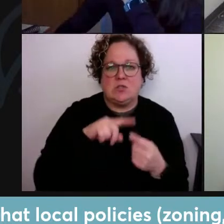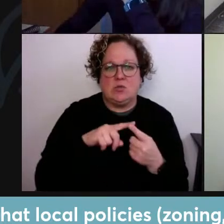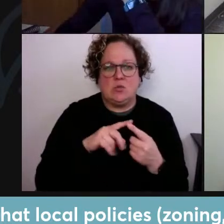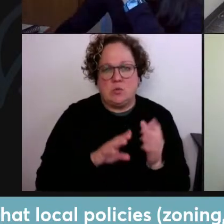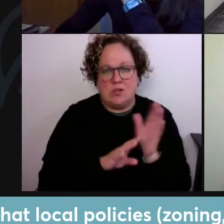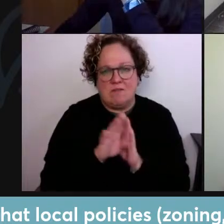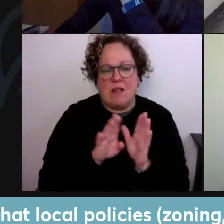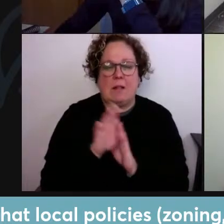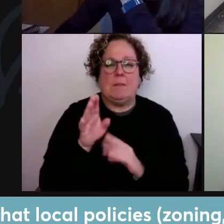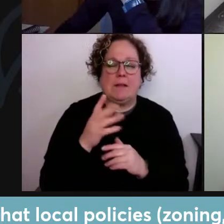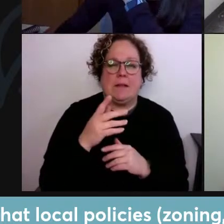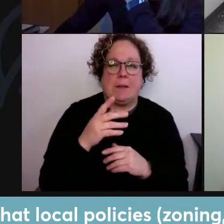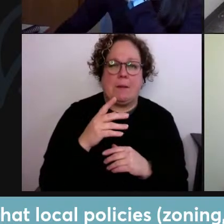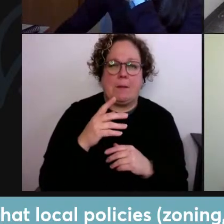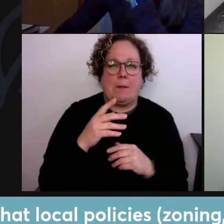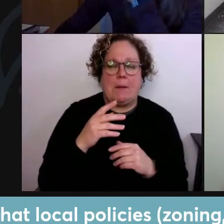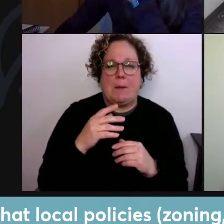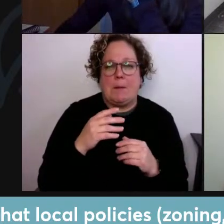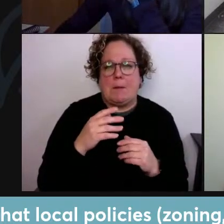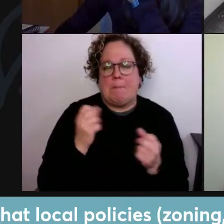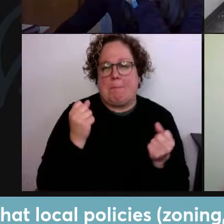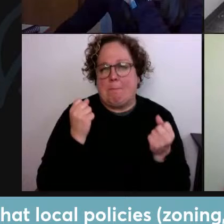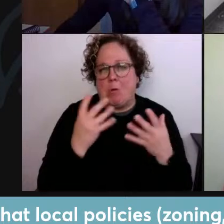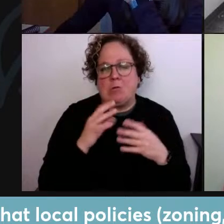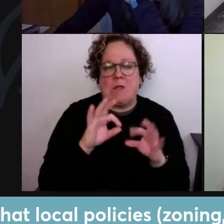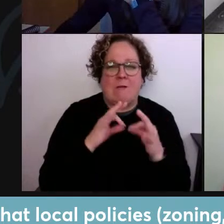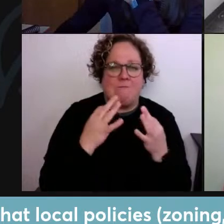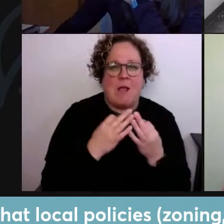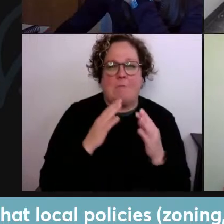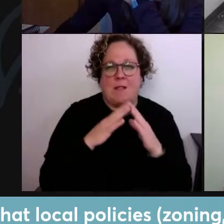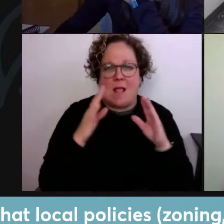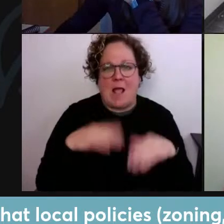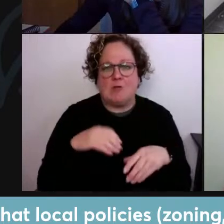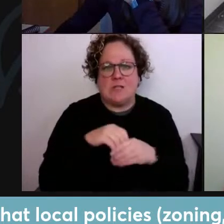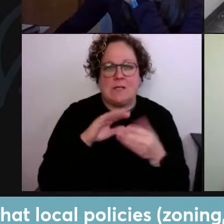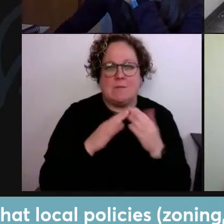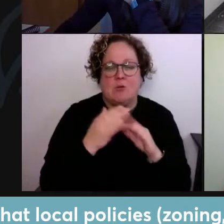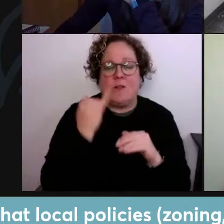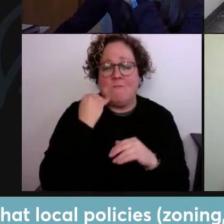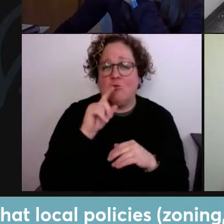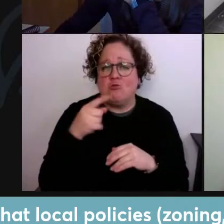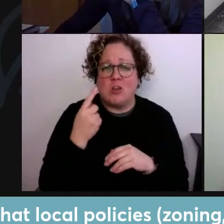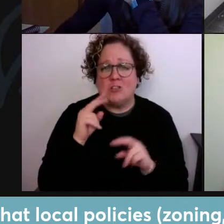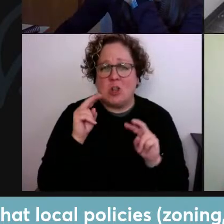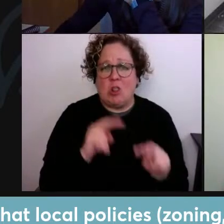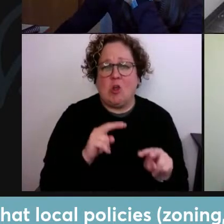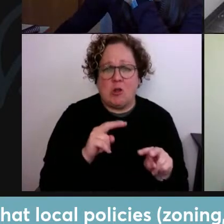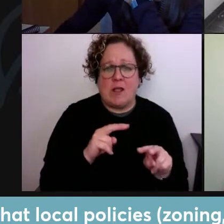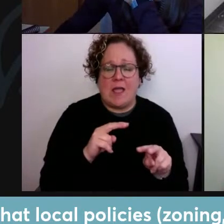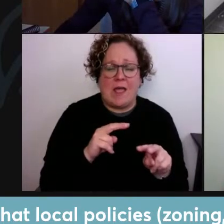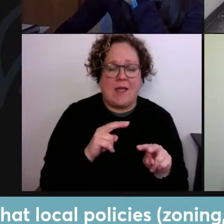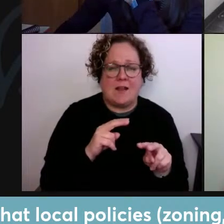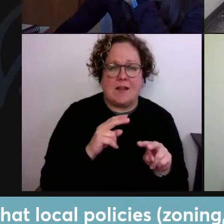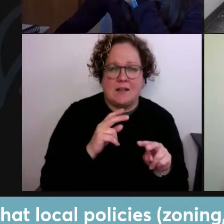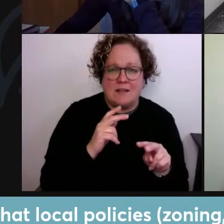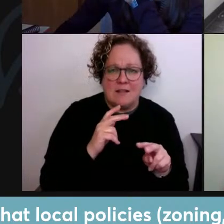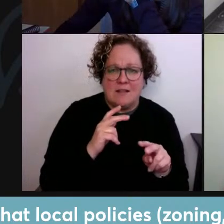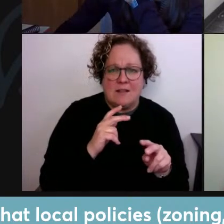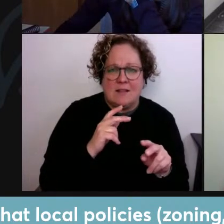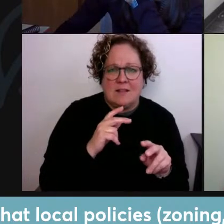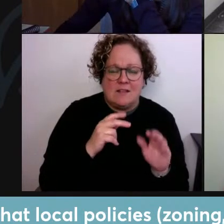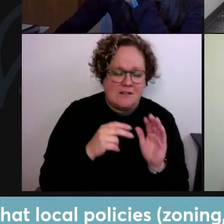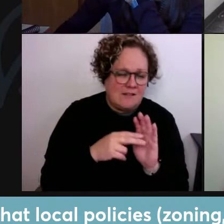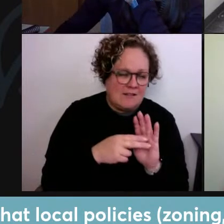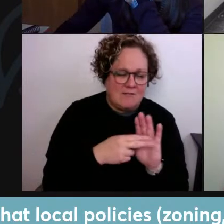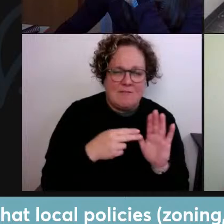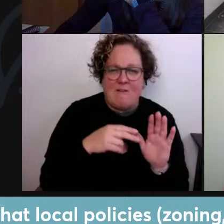of multifamily housing in communities. And if you just look at the siting of federally assisted